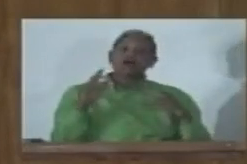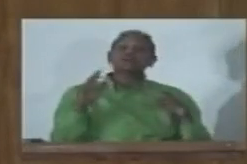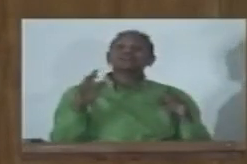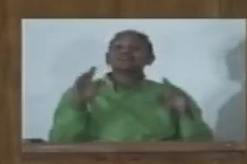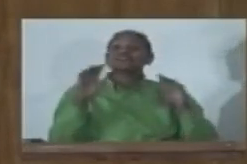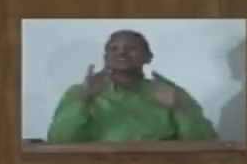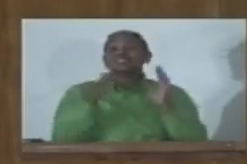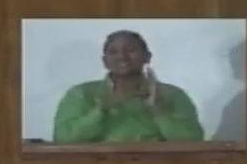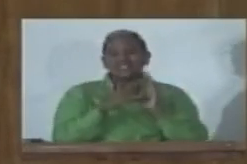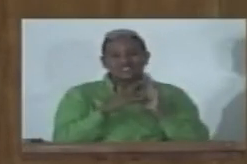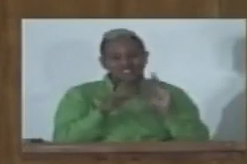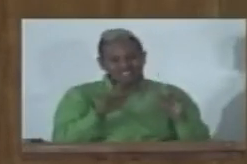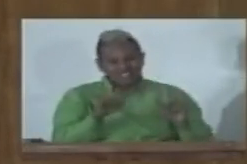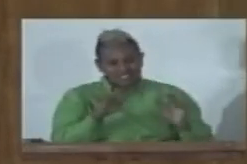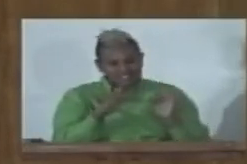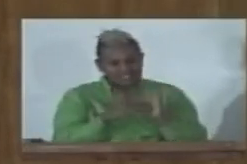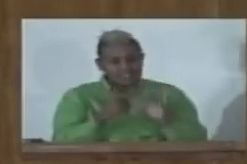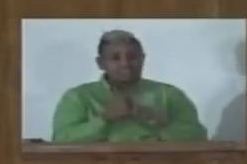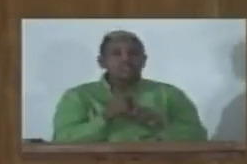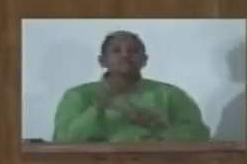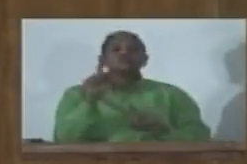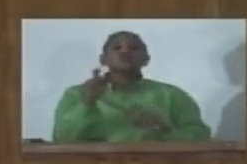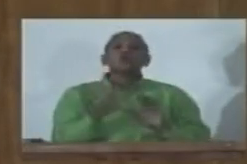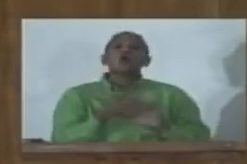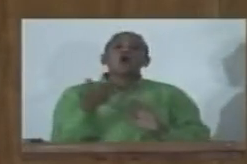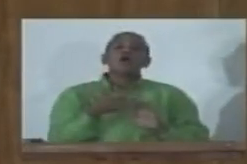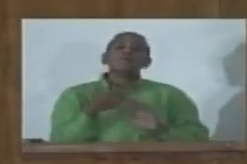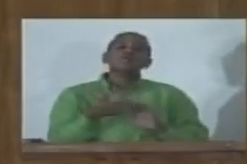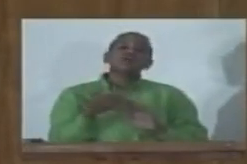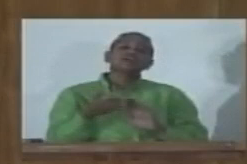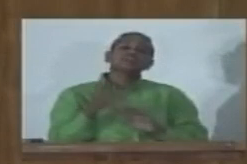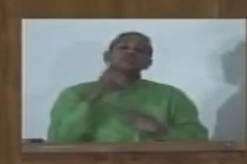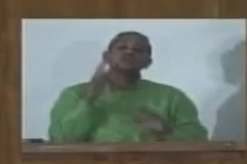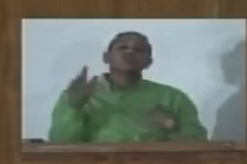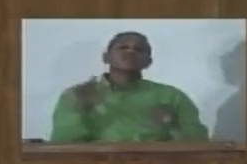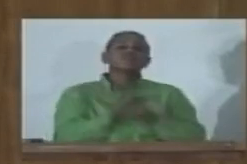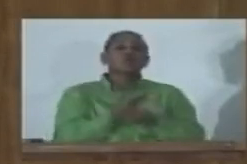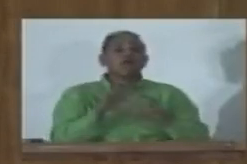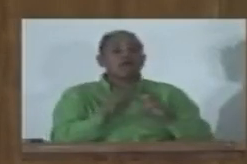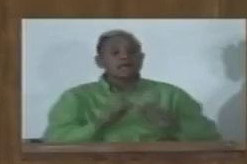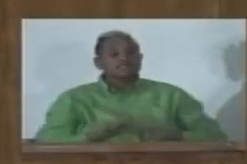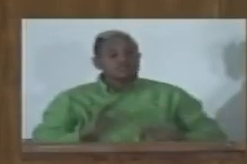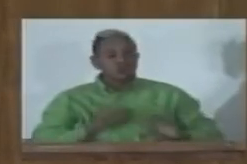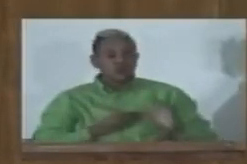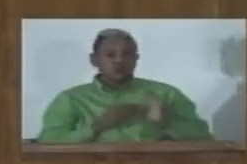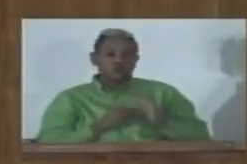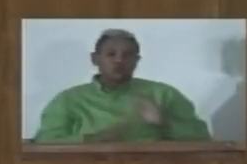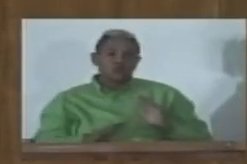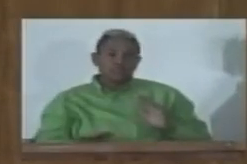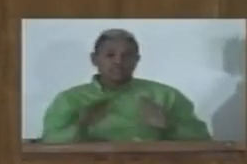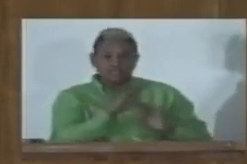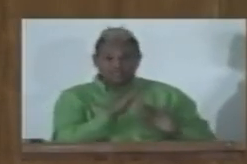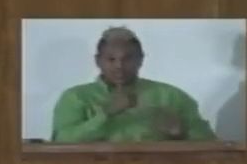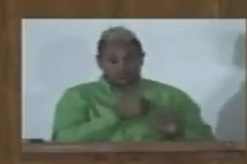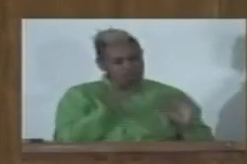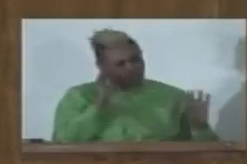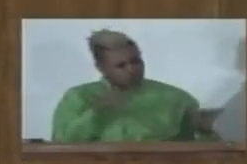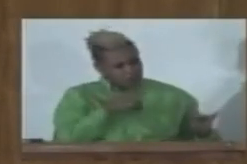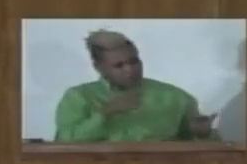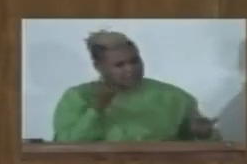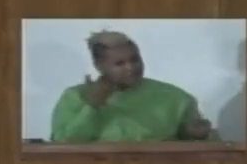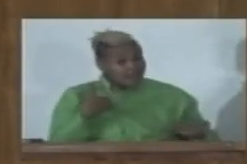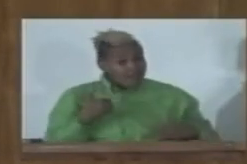centers that should be in operation to fully assess our students, so as to determine if they have